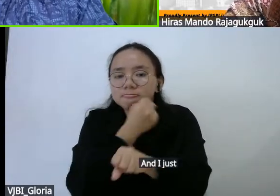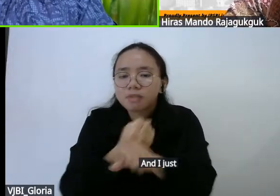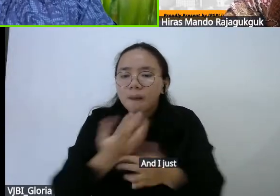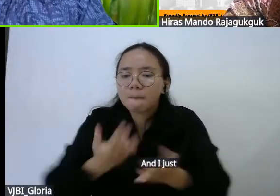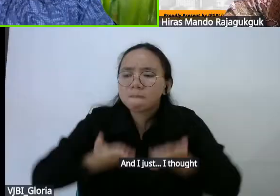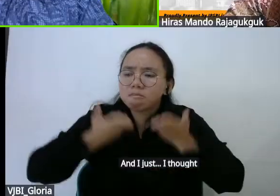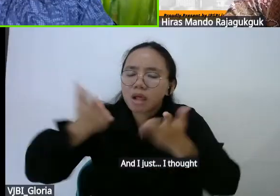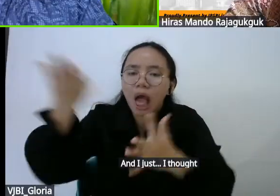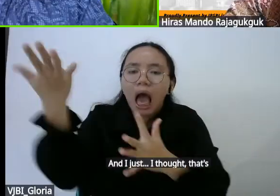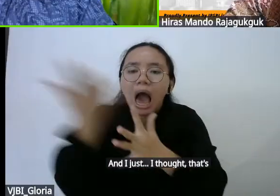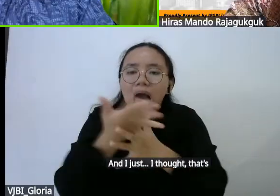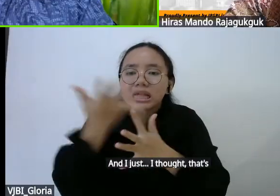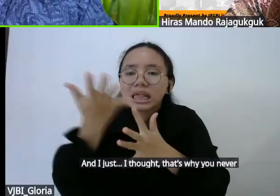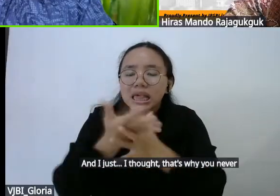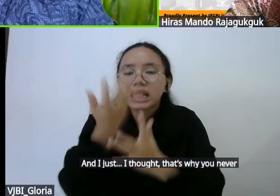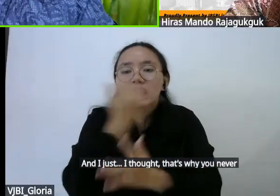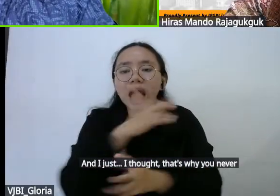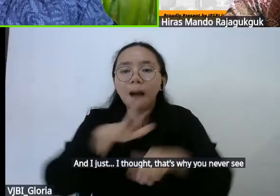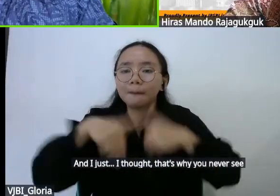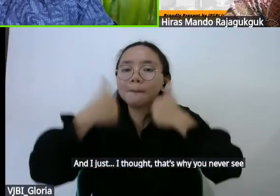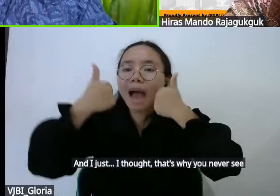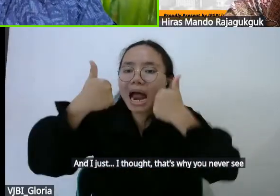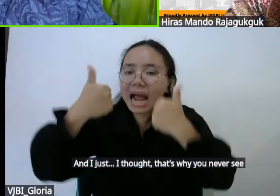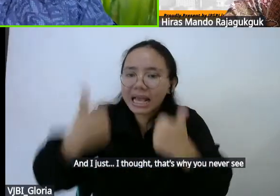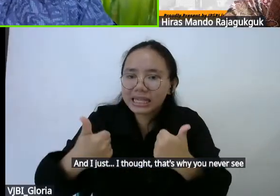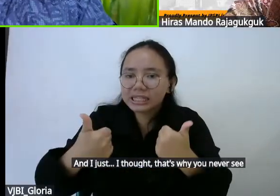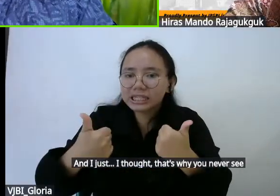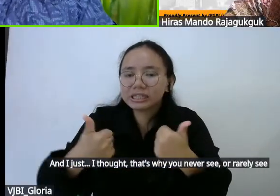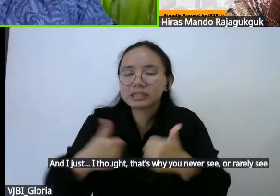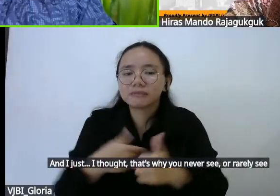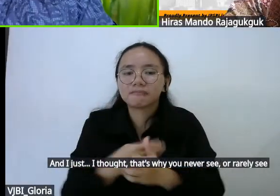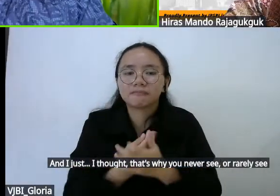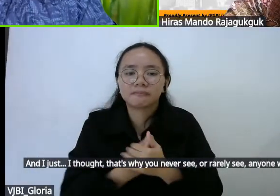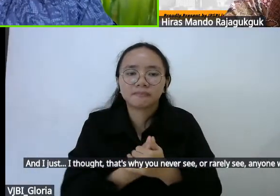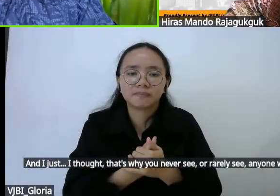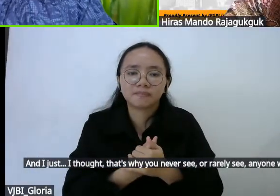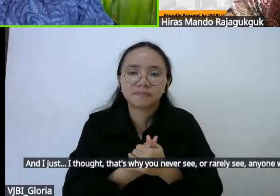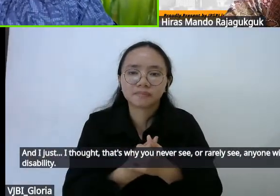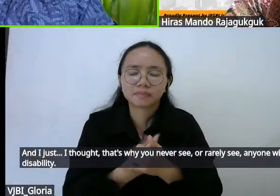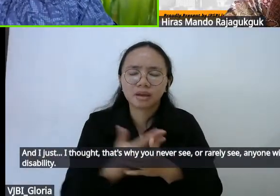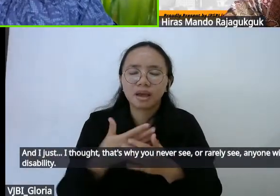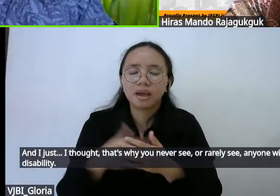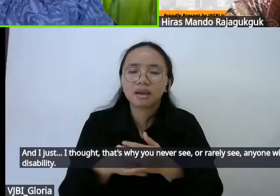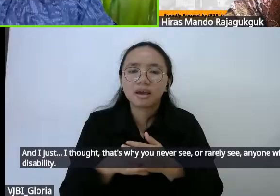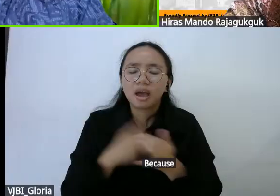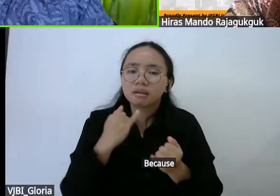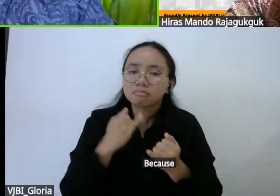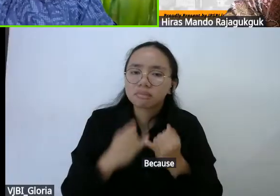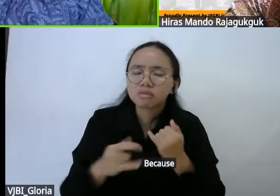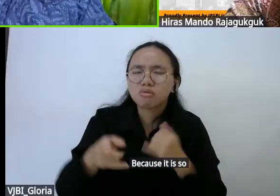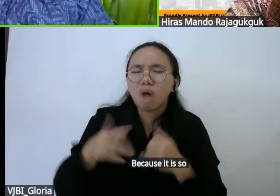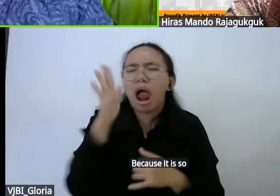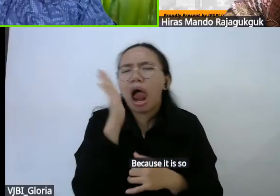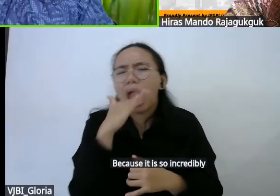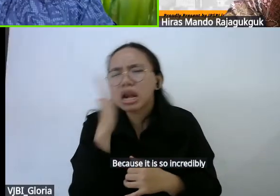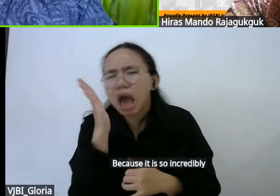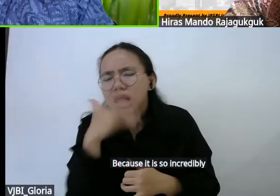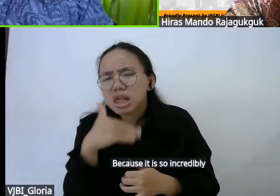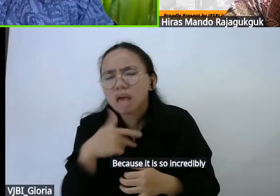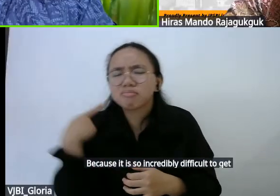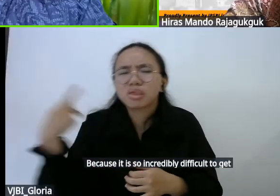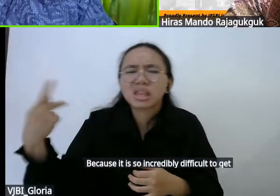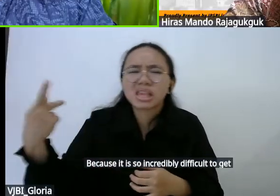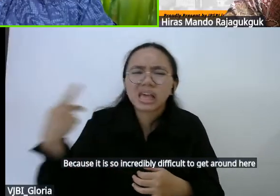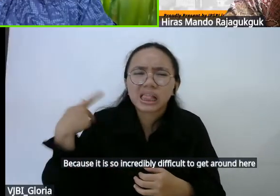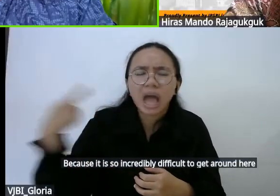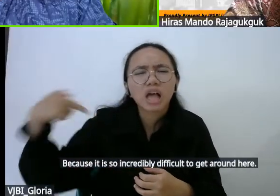thought that's why you never see or rarely see anyone with a disability, because it is so incredibly difficult to get around